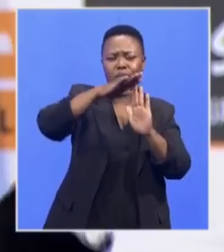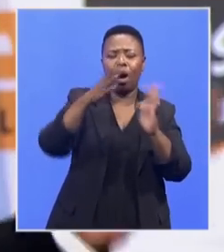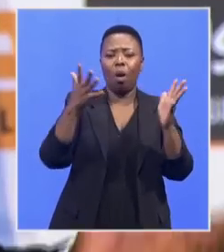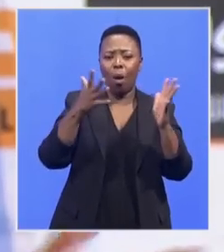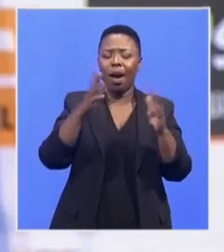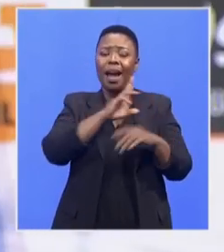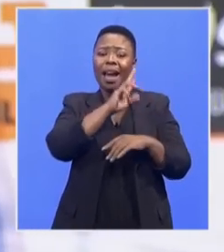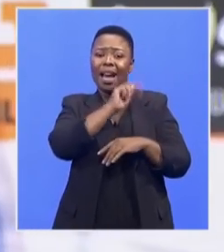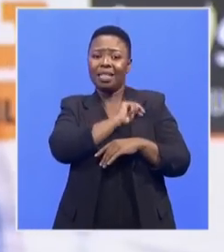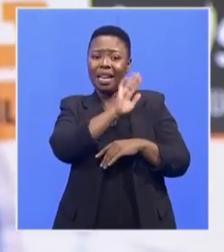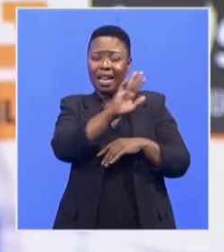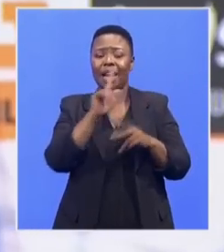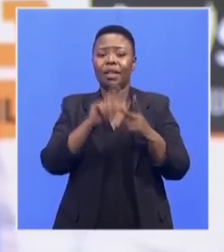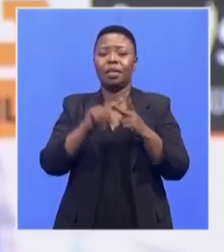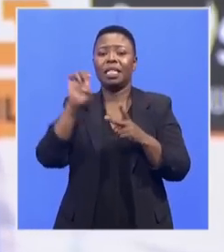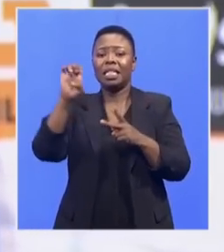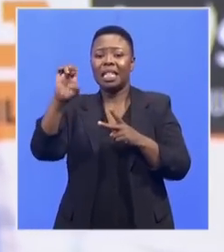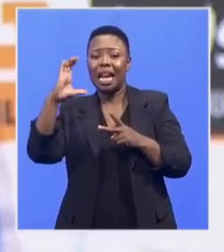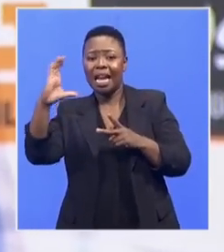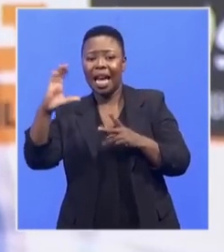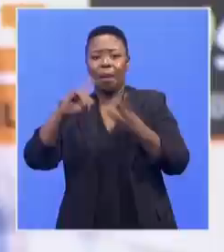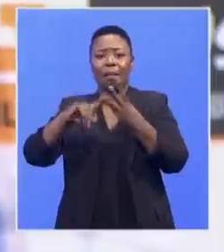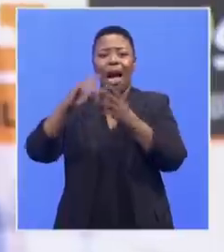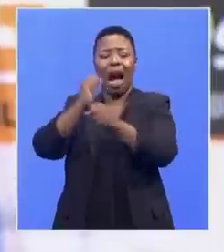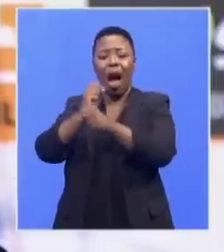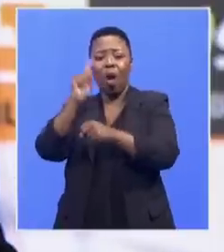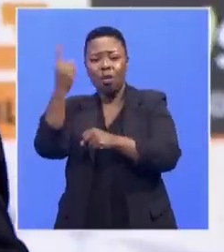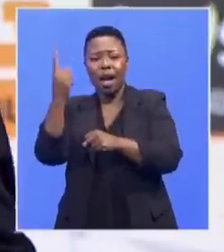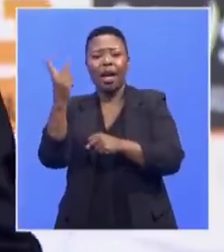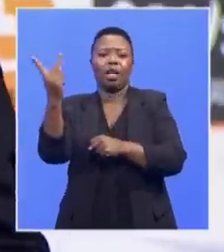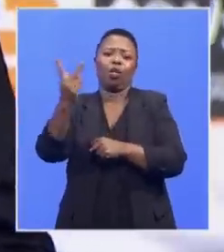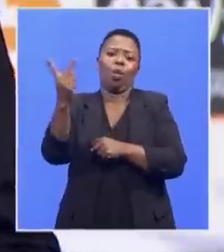we did in the Eastern Cape and in Gauteng as well.